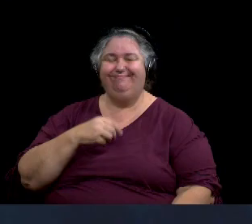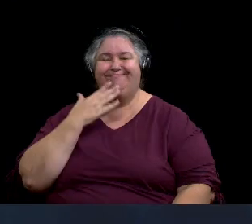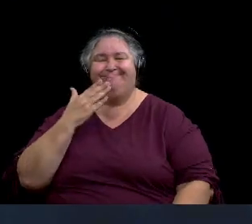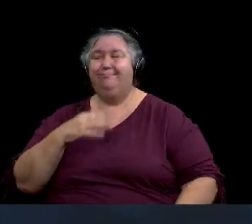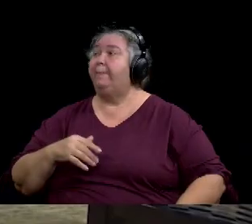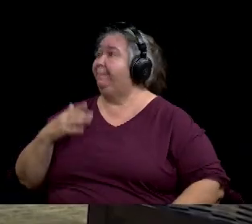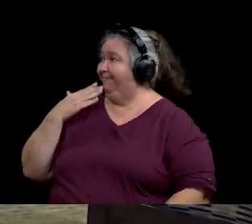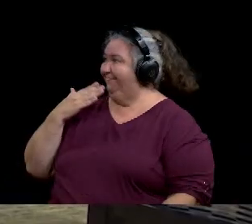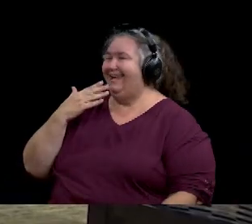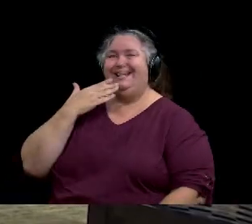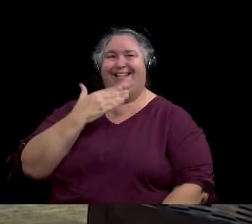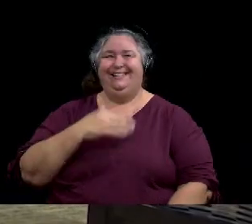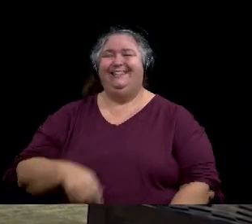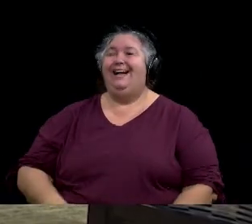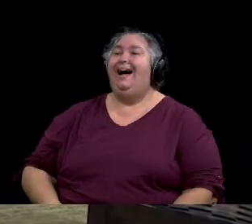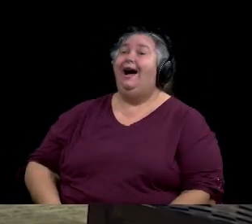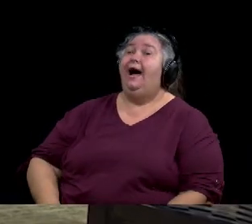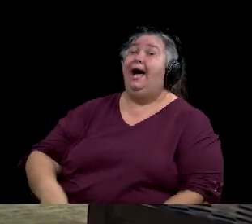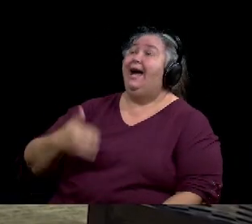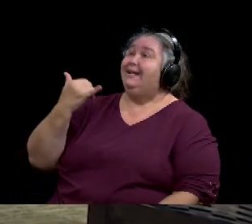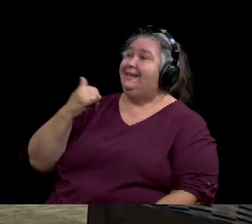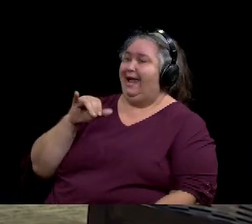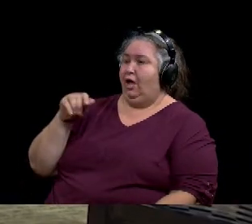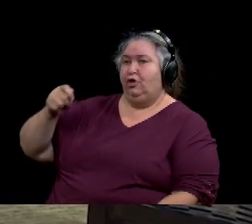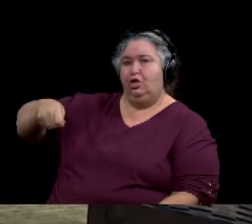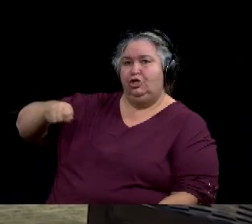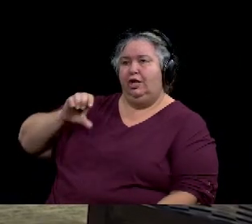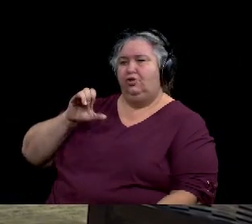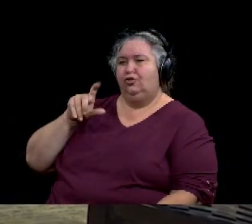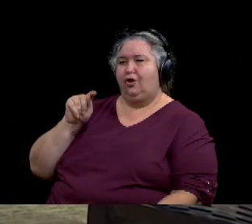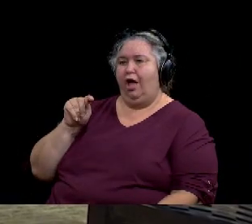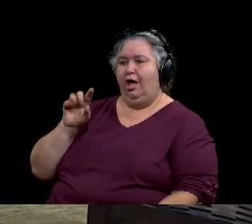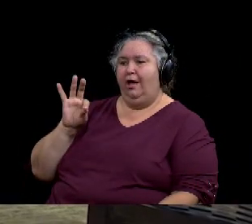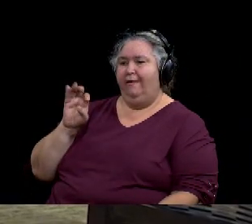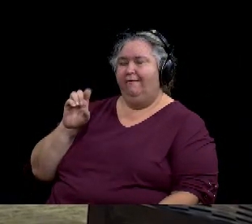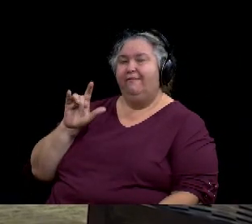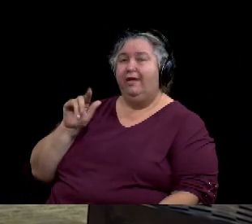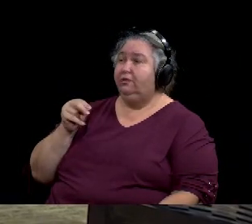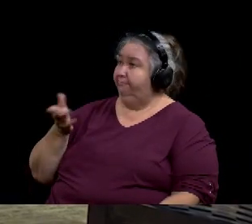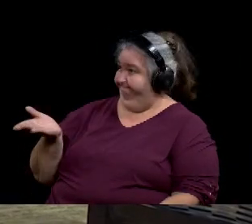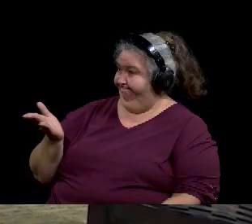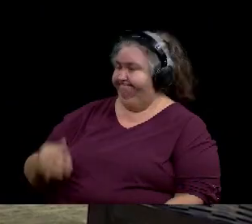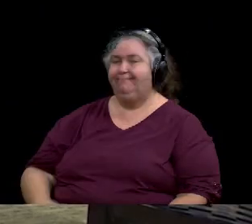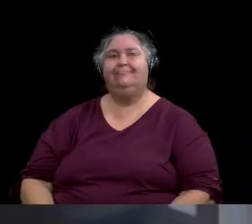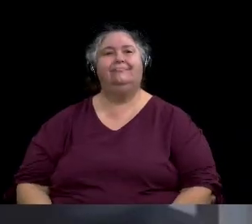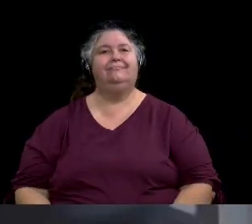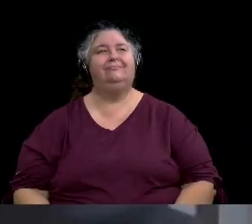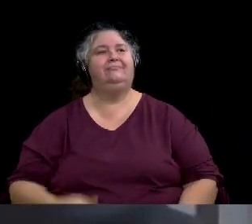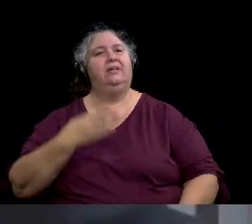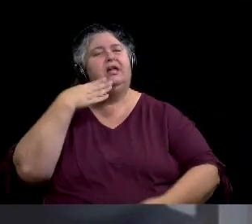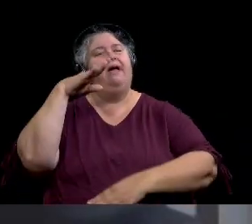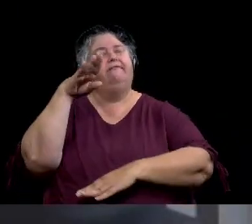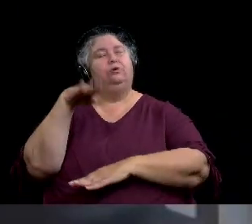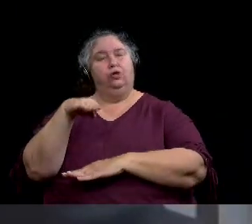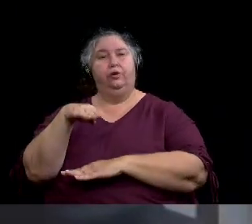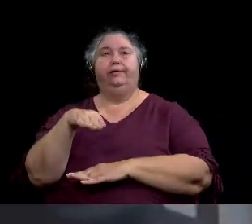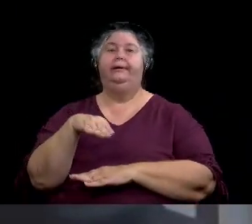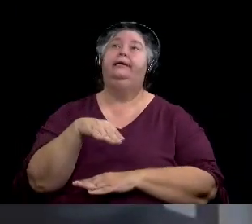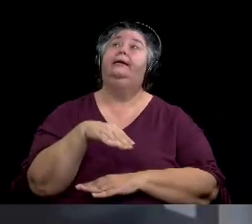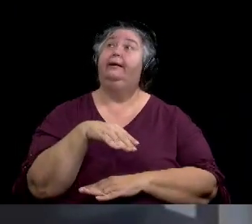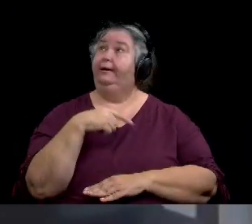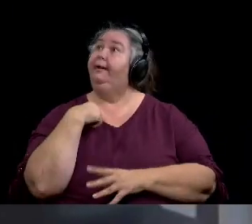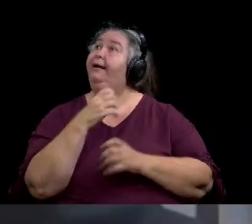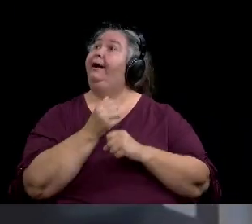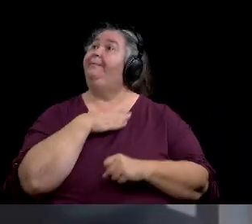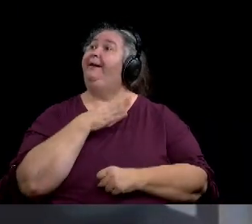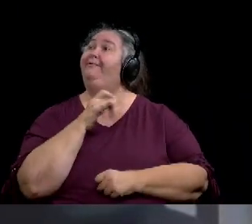you. Let's hear now from McLennan County Judge Scott Felton. Judge? Good afternoon, and I've got my flu shot as